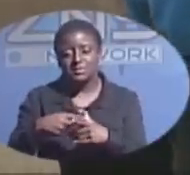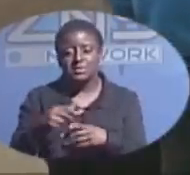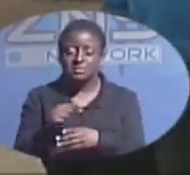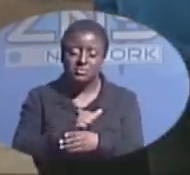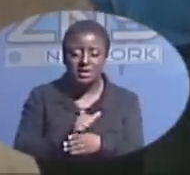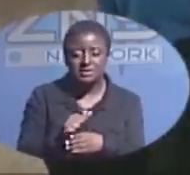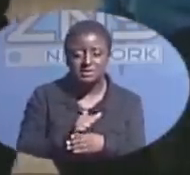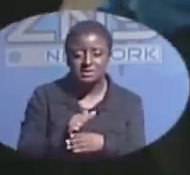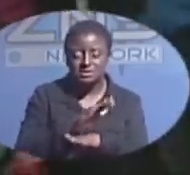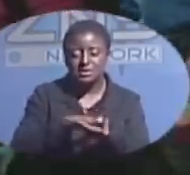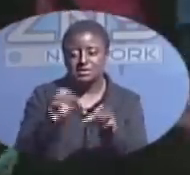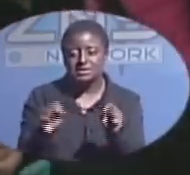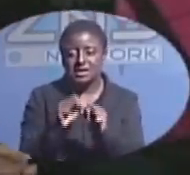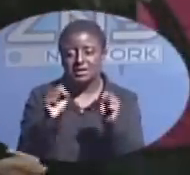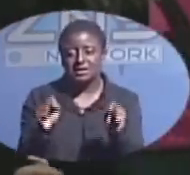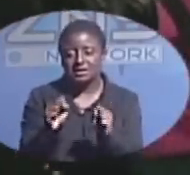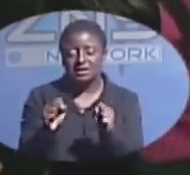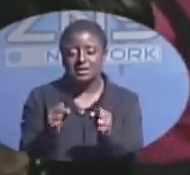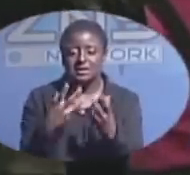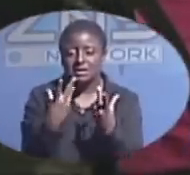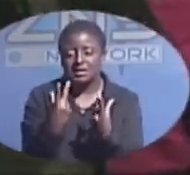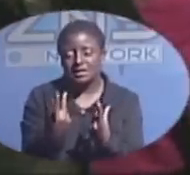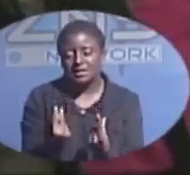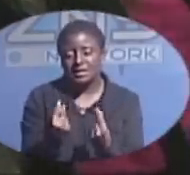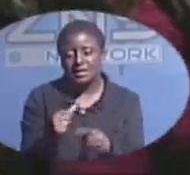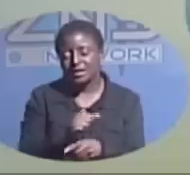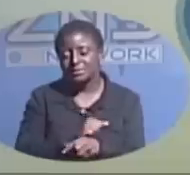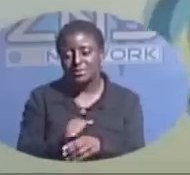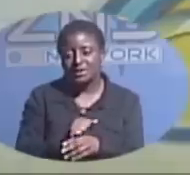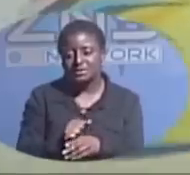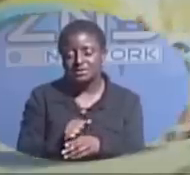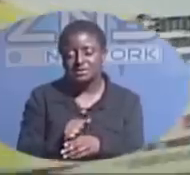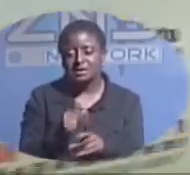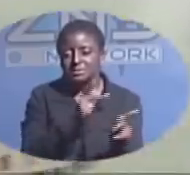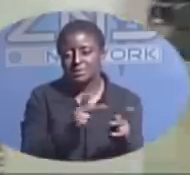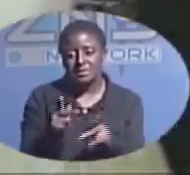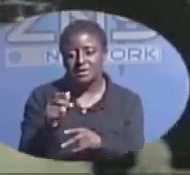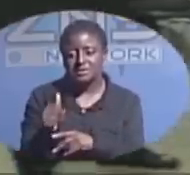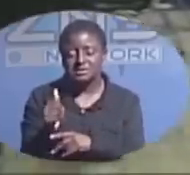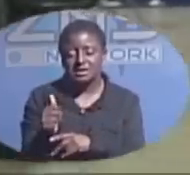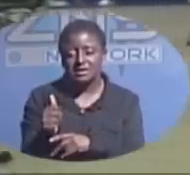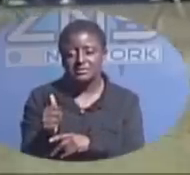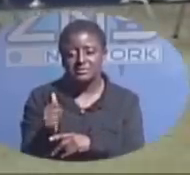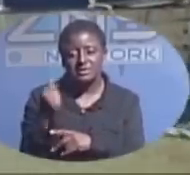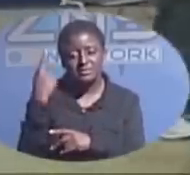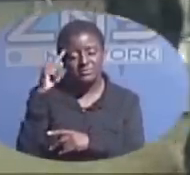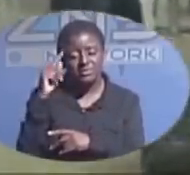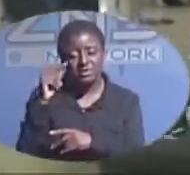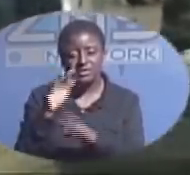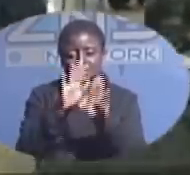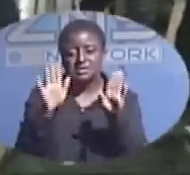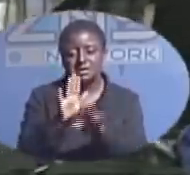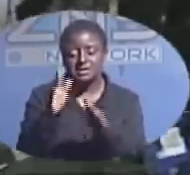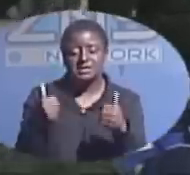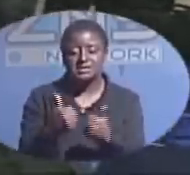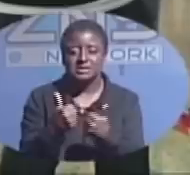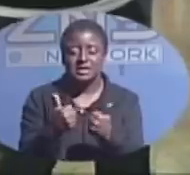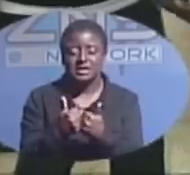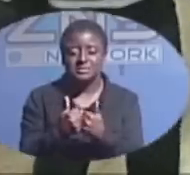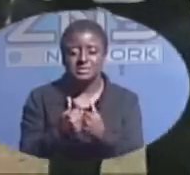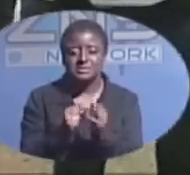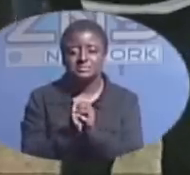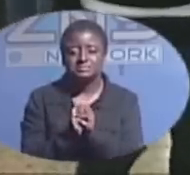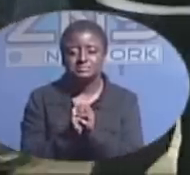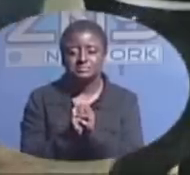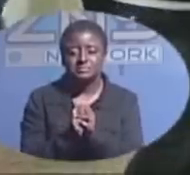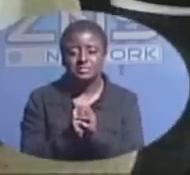workout, nothing hard strenuous at all. And then we prepare ourselves mentally for Sunday when the game starts. I saw the team at Miami